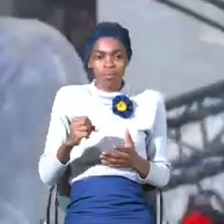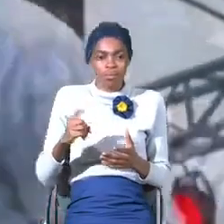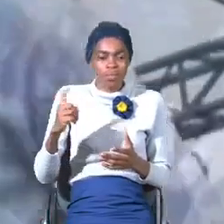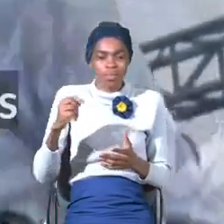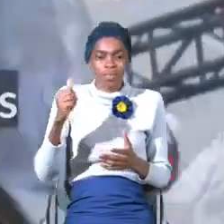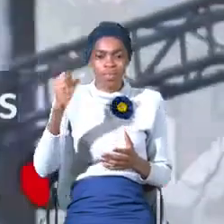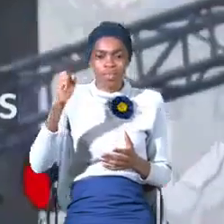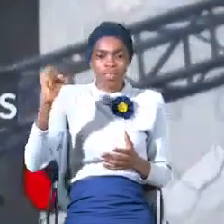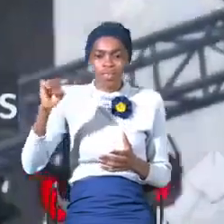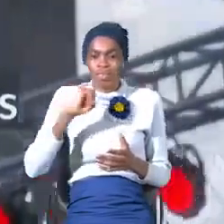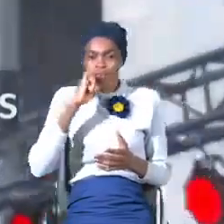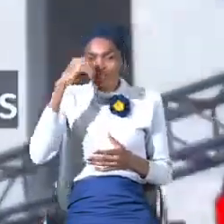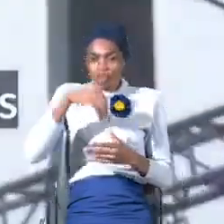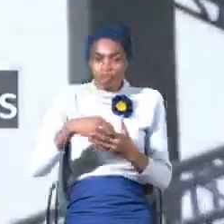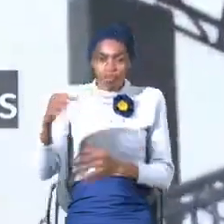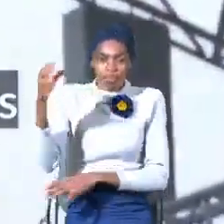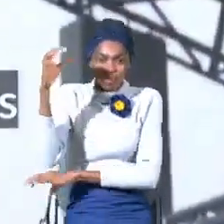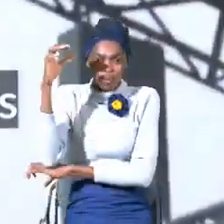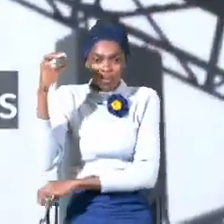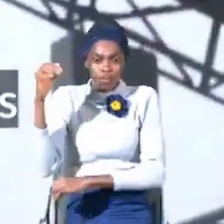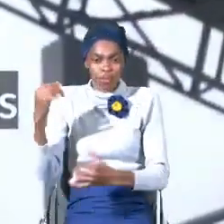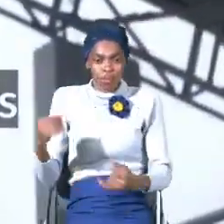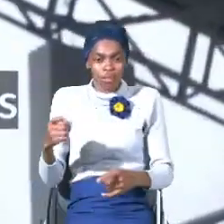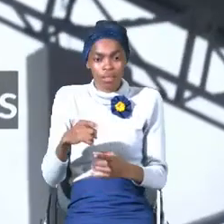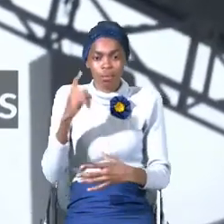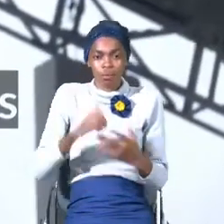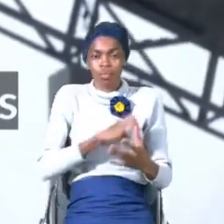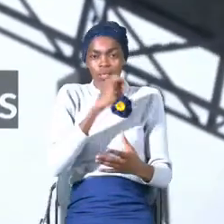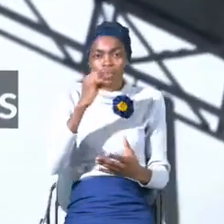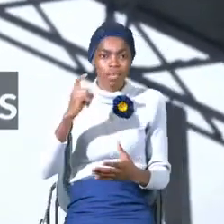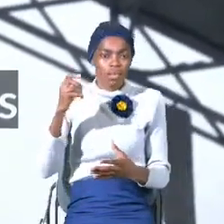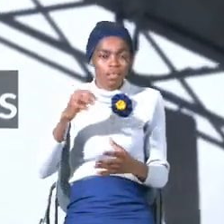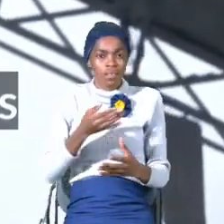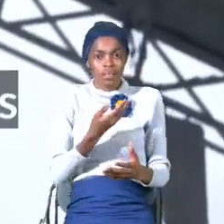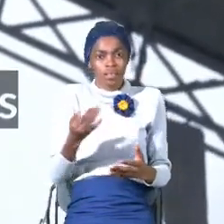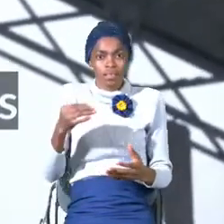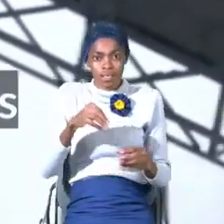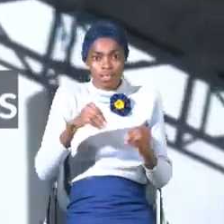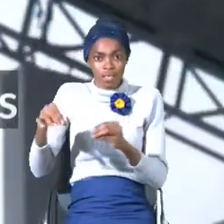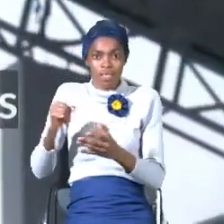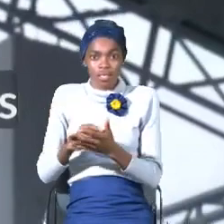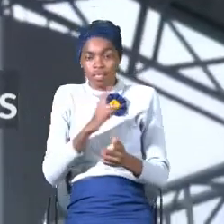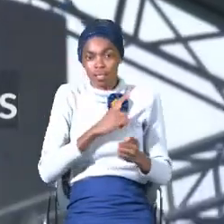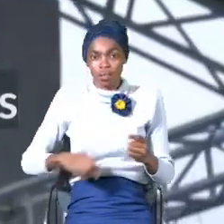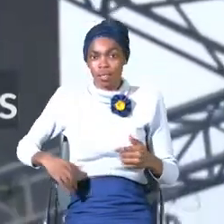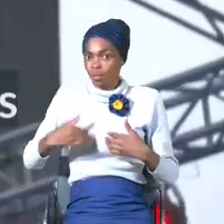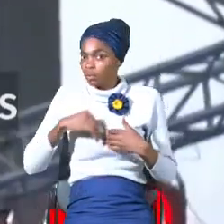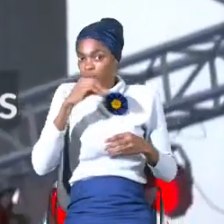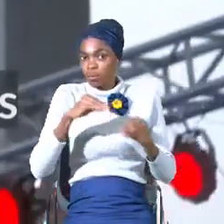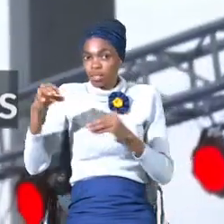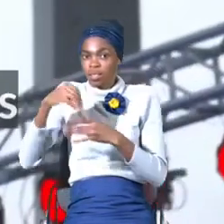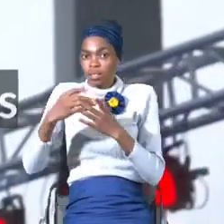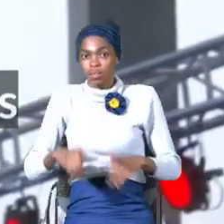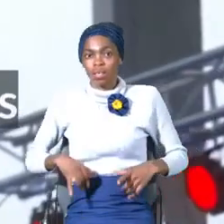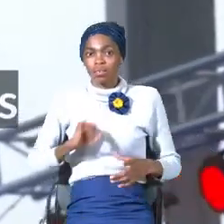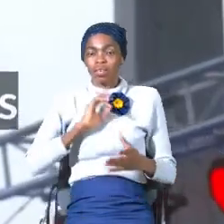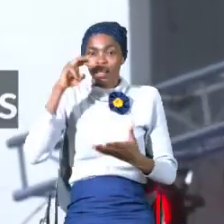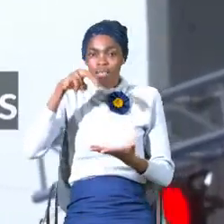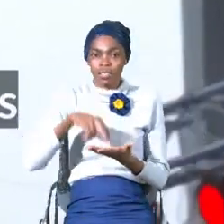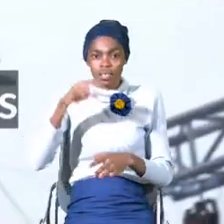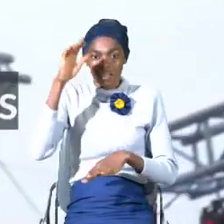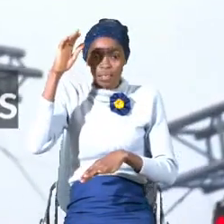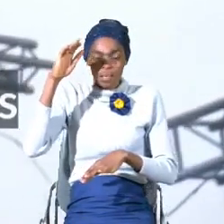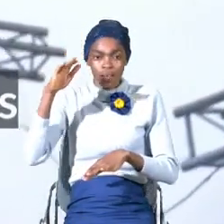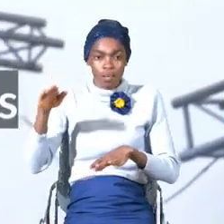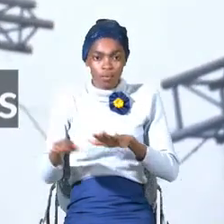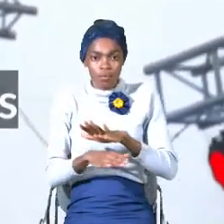tonight, whatever tree the Lord has not planted in your lives, I stand under the protocol of the grace in